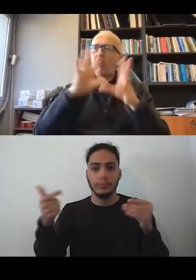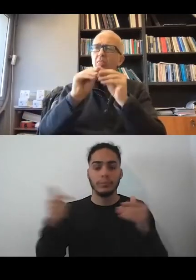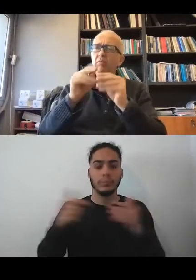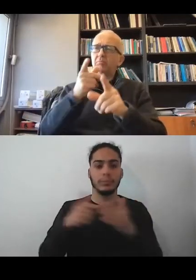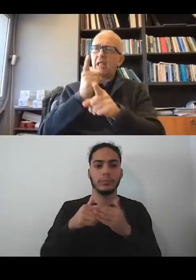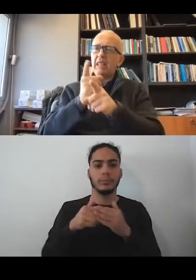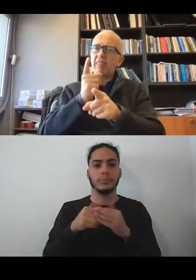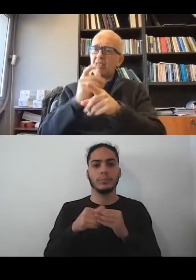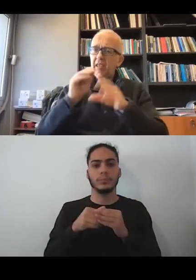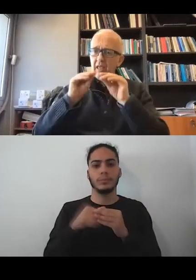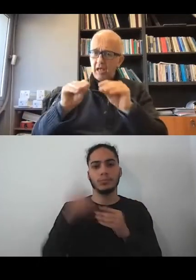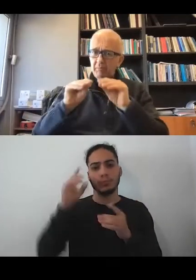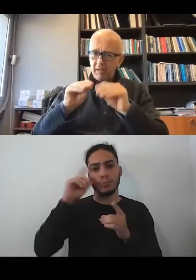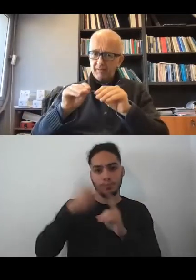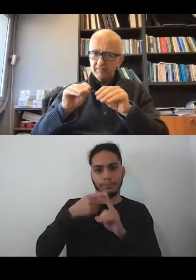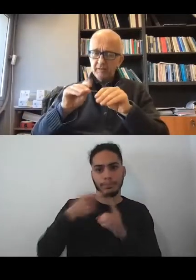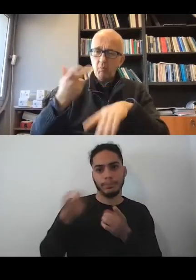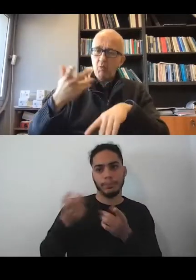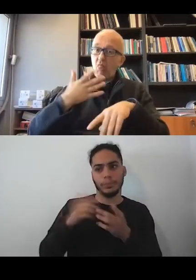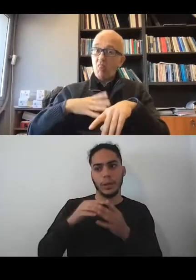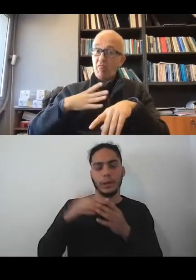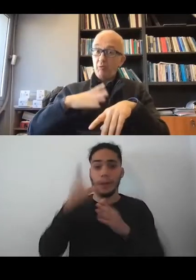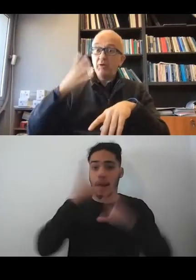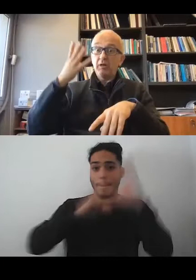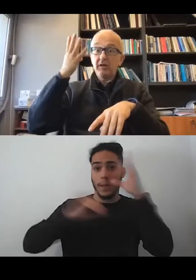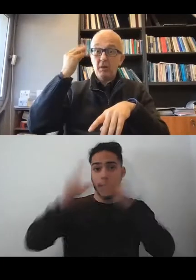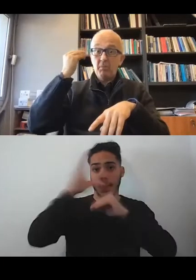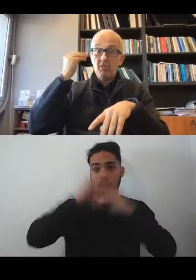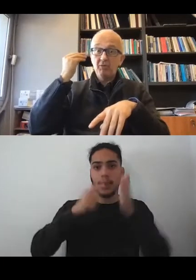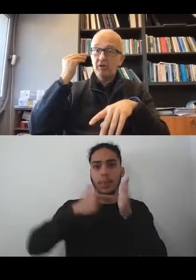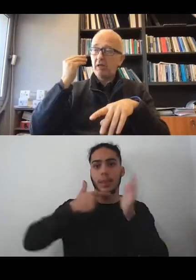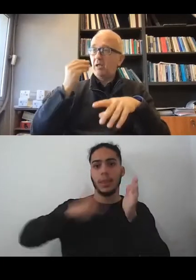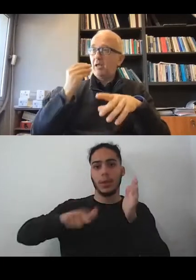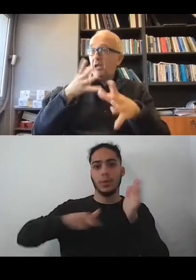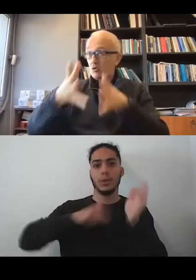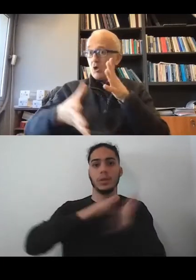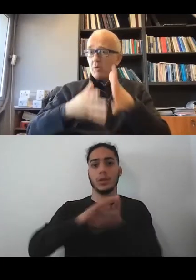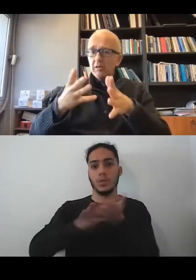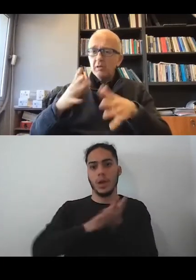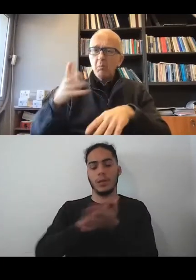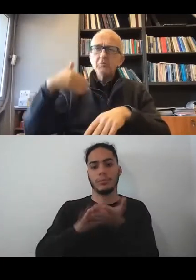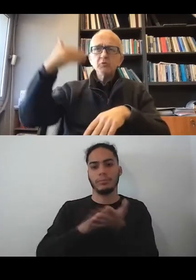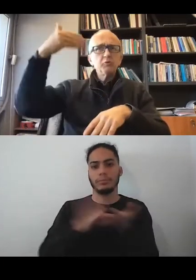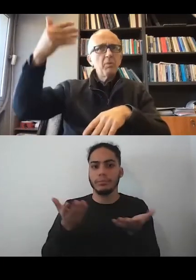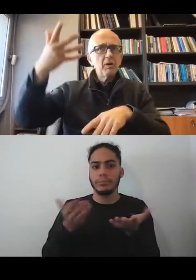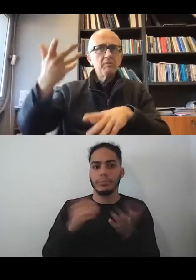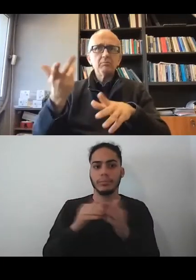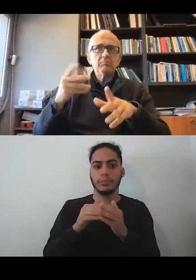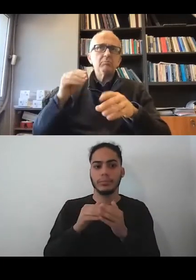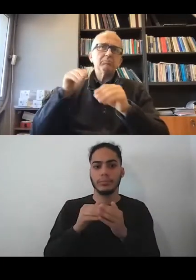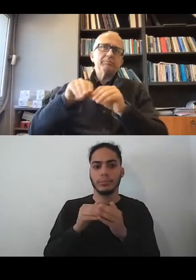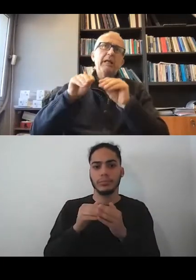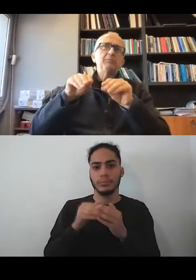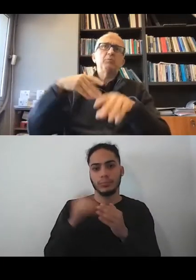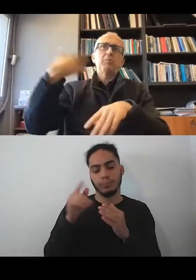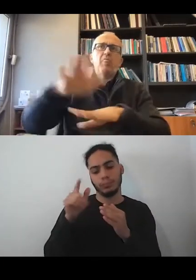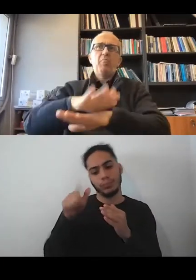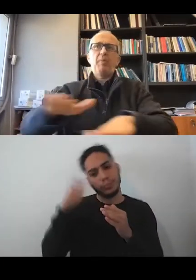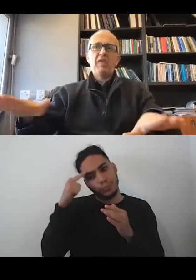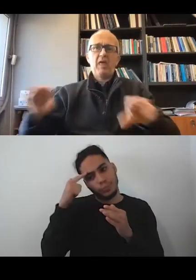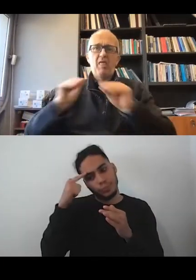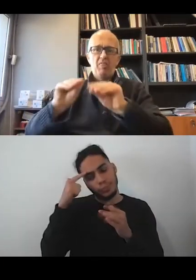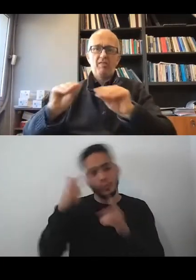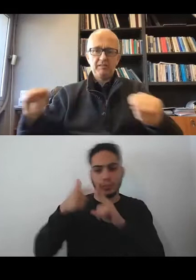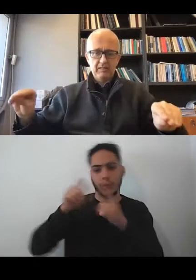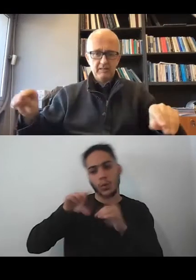whose goal is to learn sign languages in order to teach them later during